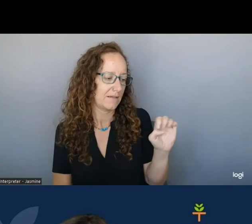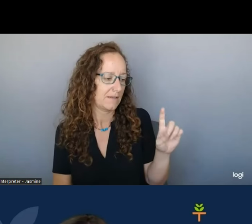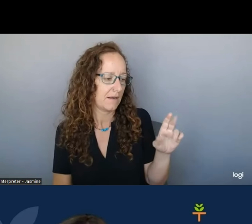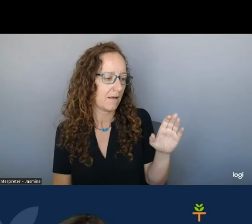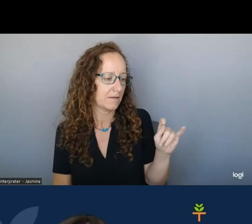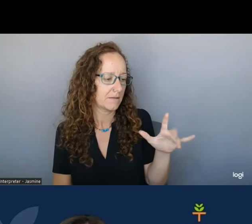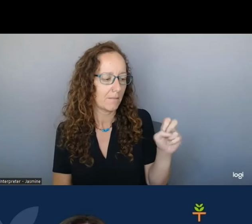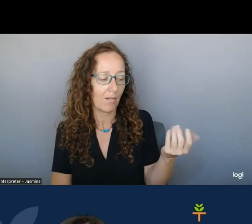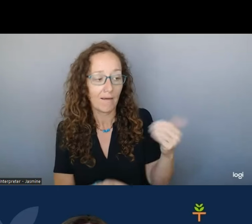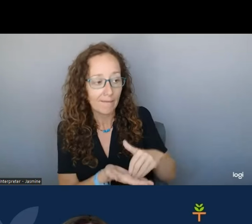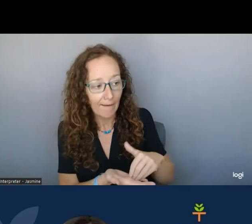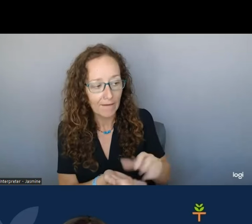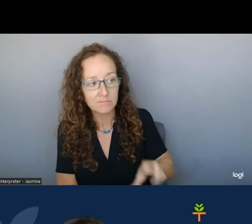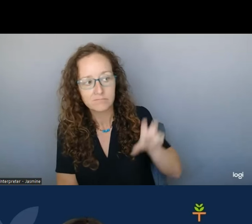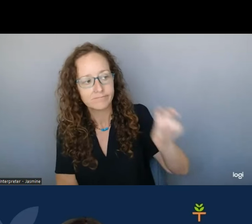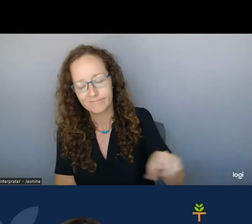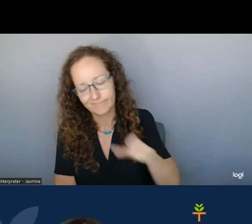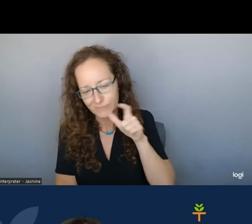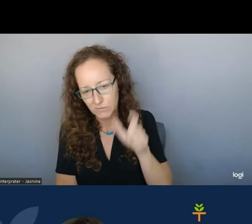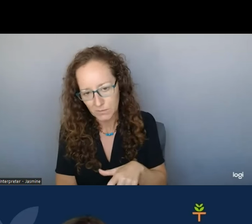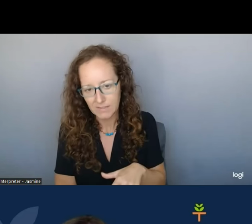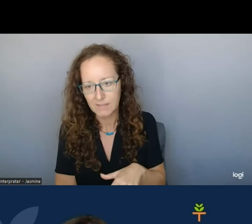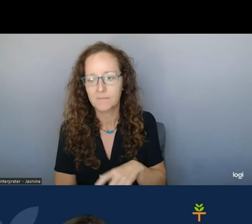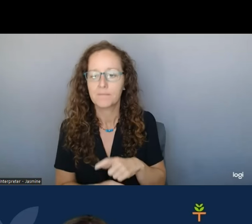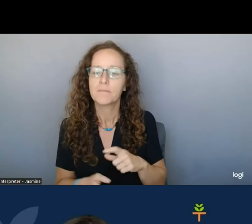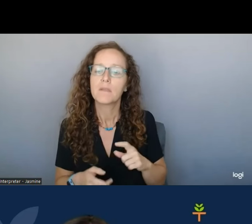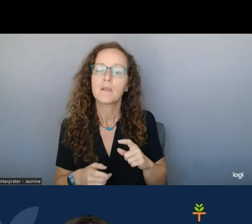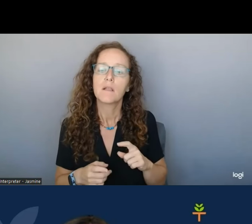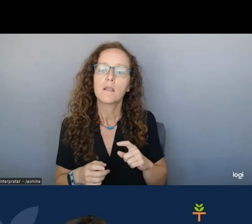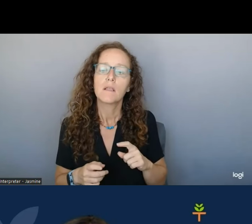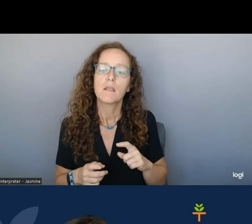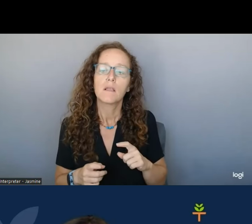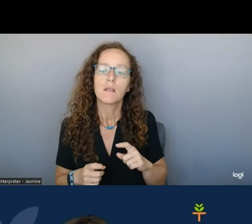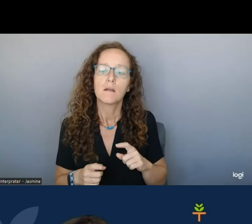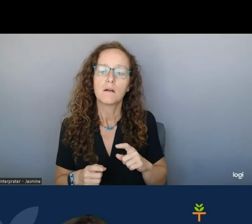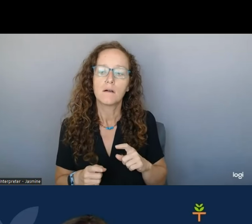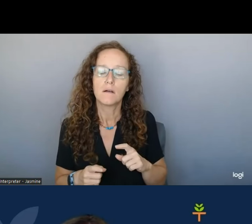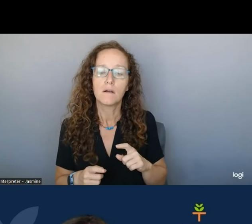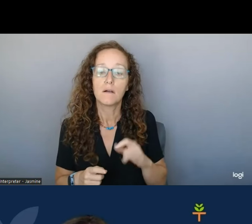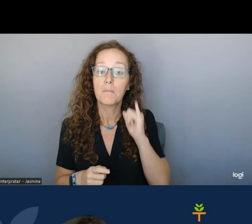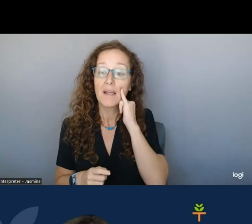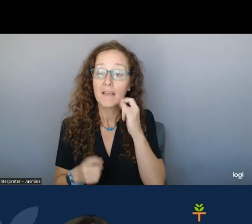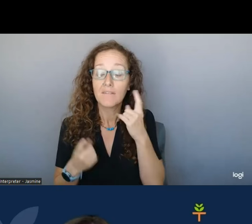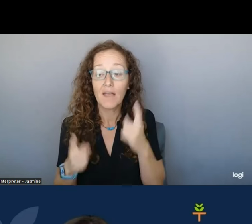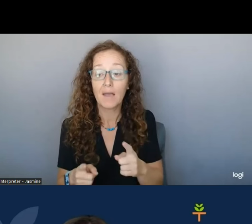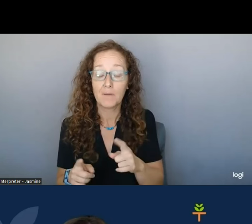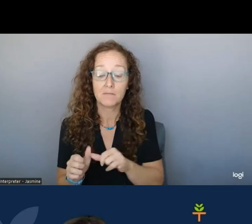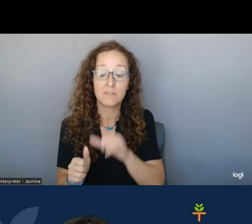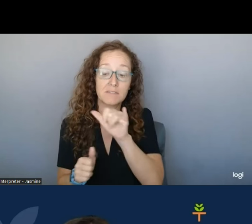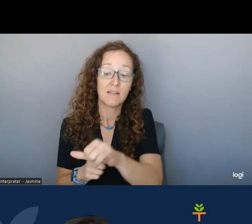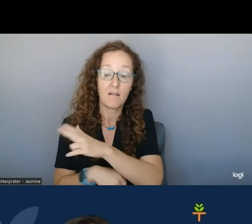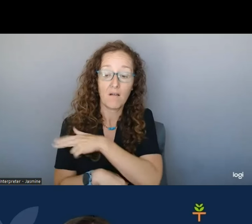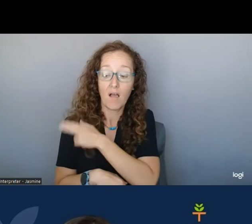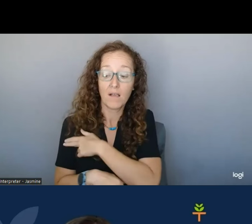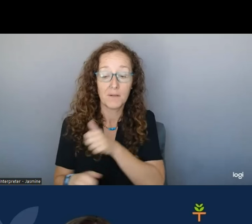deductible. Now, if you happen to have a longer stay where you're staying in the hospital for 61 or more days, the